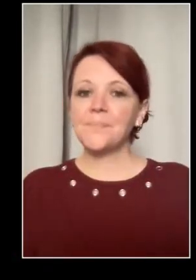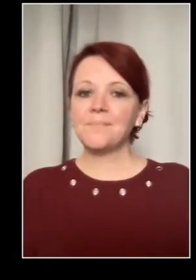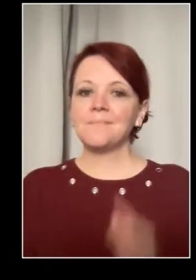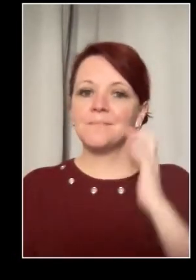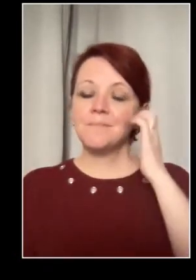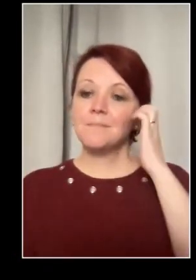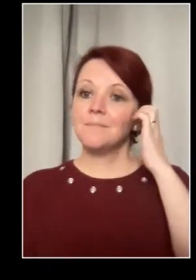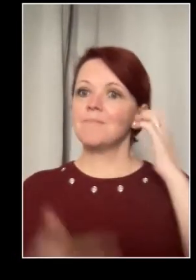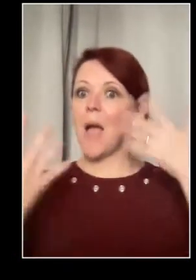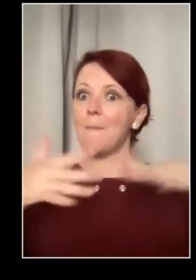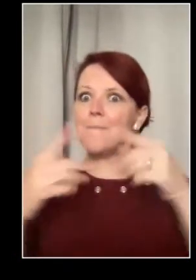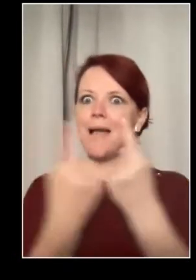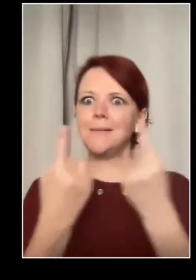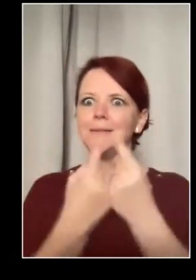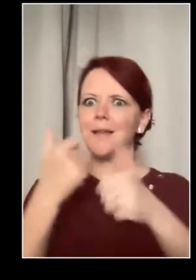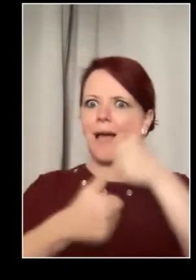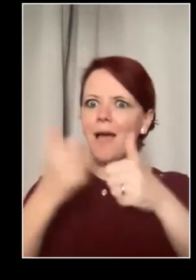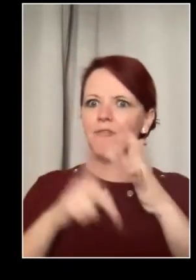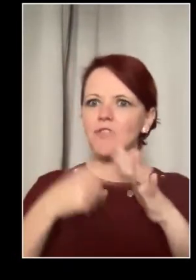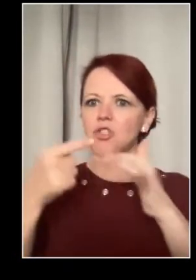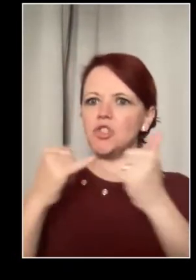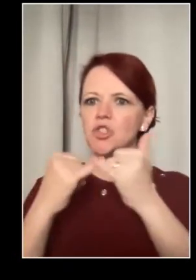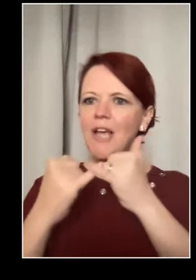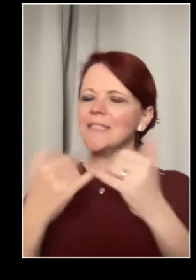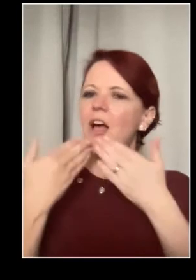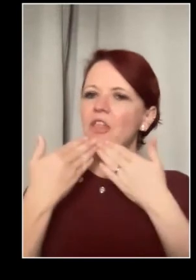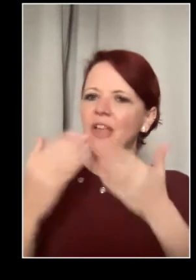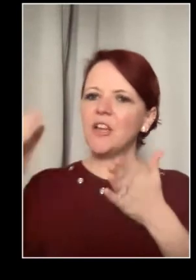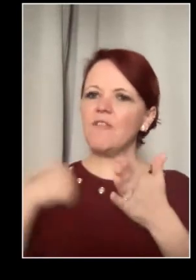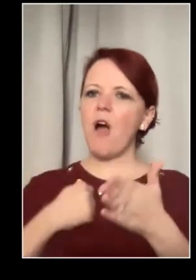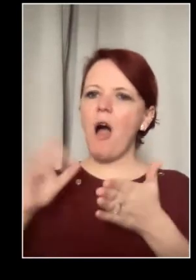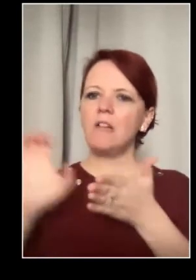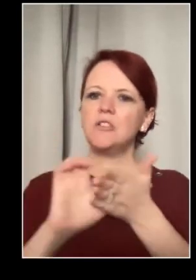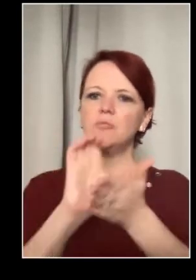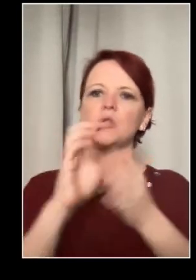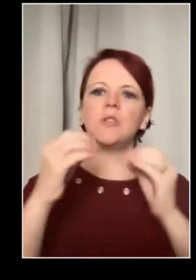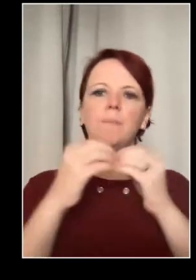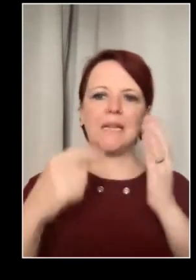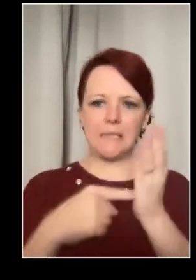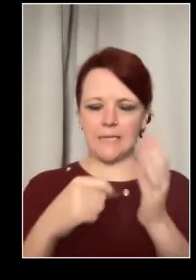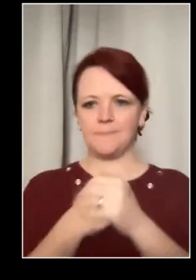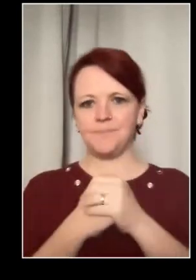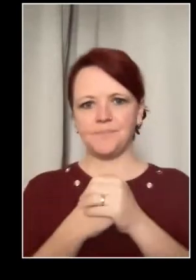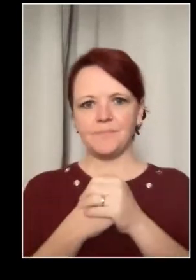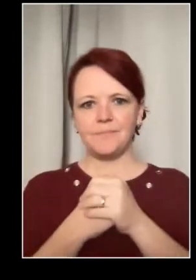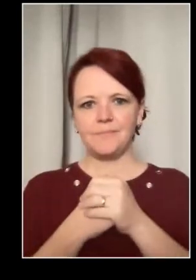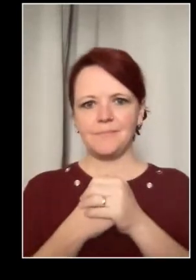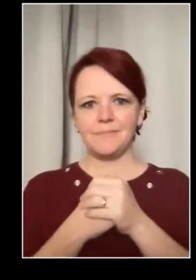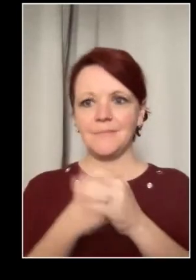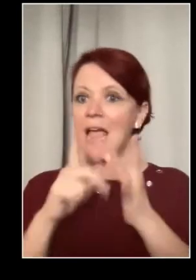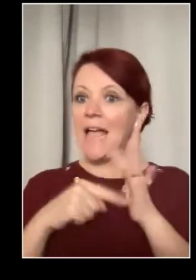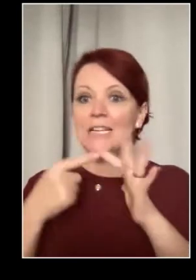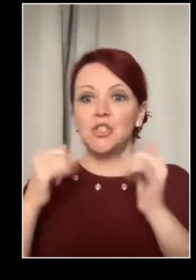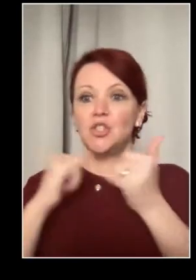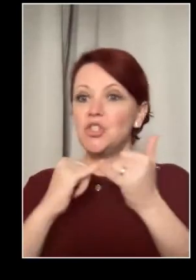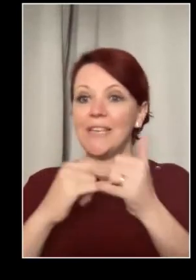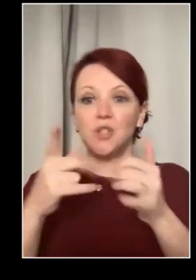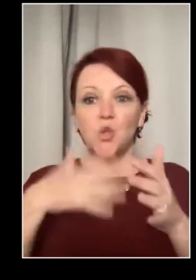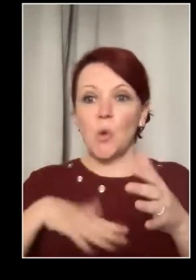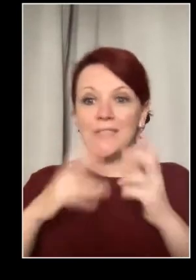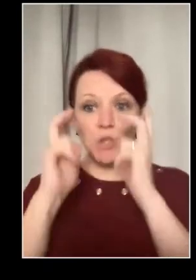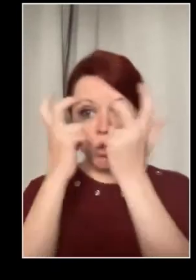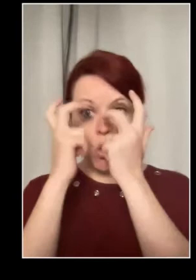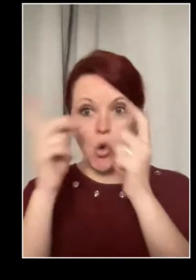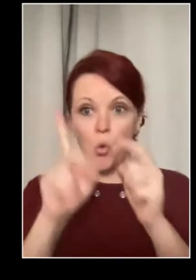Amazing stuff. Congratulations, Jess, and thanks to our sponsor BT for joining us for this award. Jess, you don't need to Google what the judges said, because I can tell you the